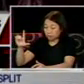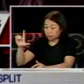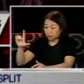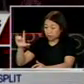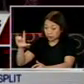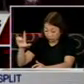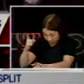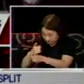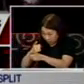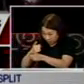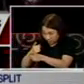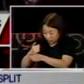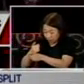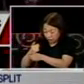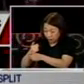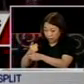Hindi ba?